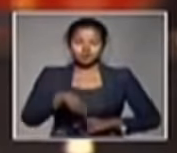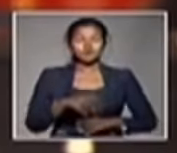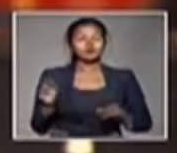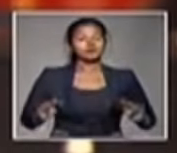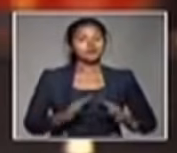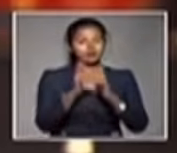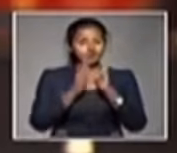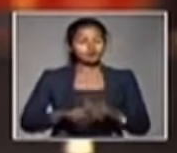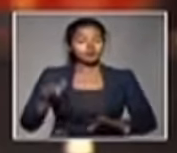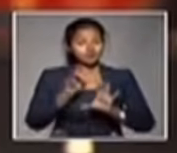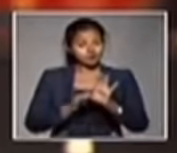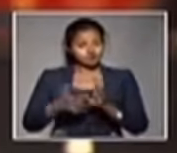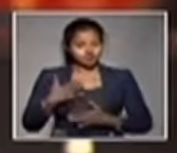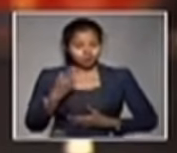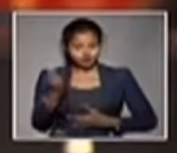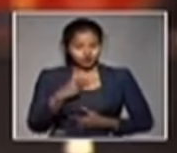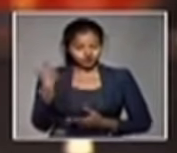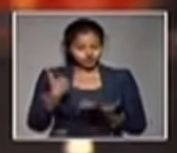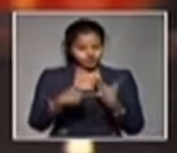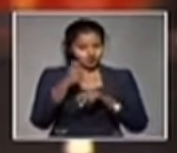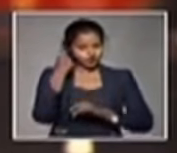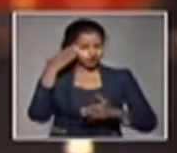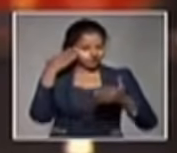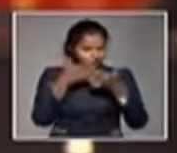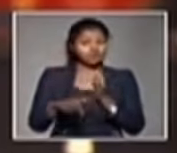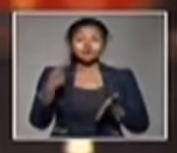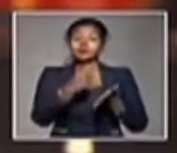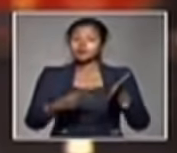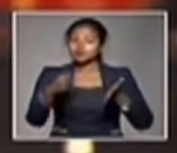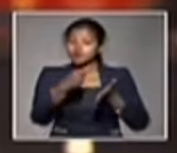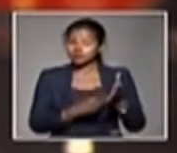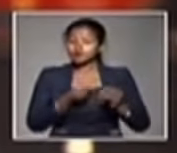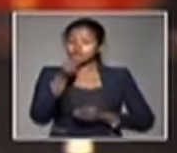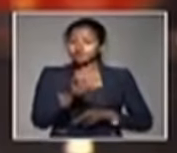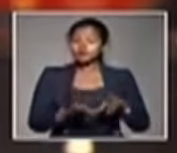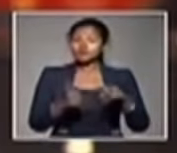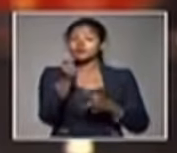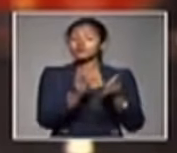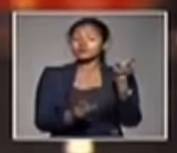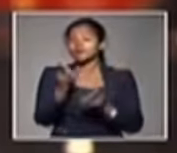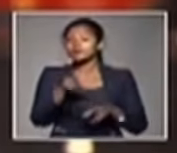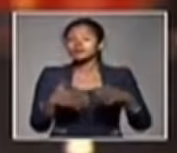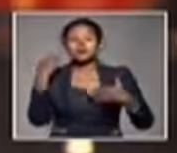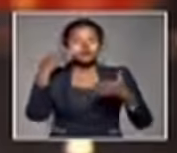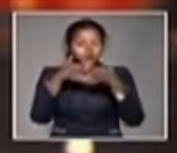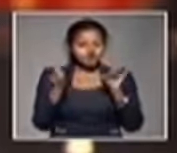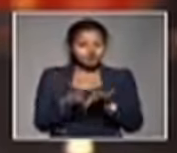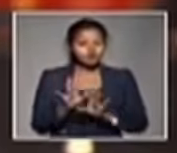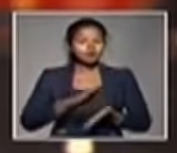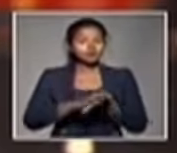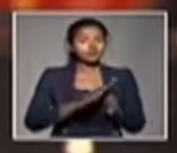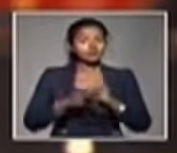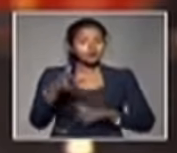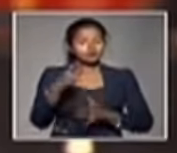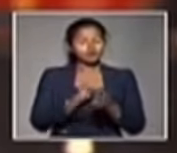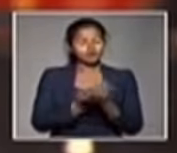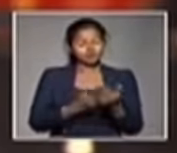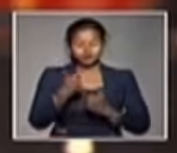parliamentary sittings, various remarks were made on the votes cast by certain opposition MPs in favour of the